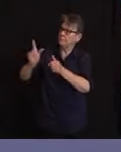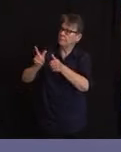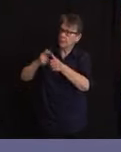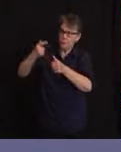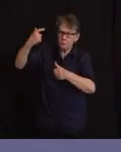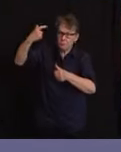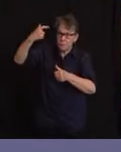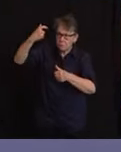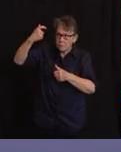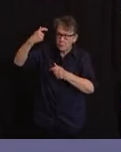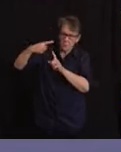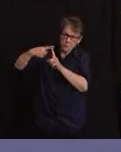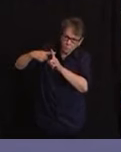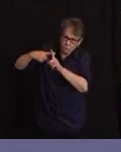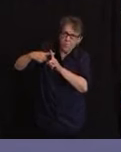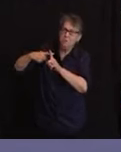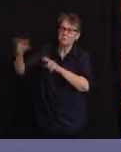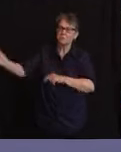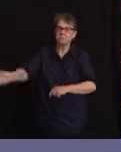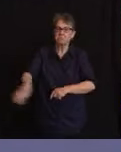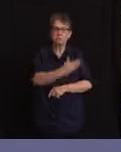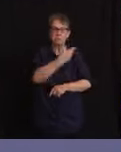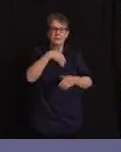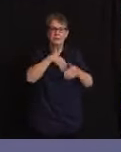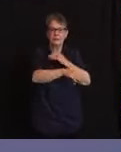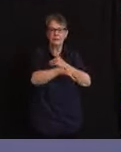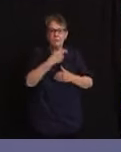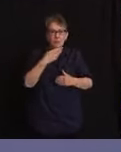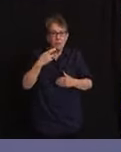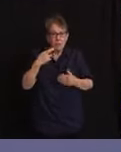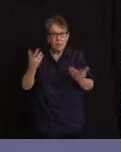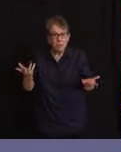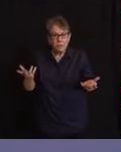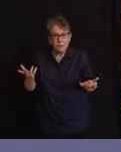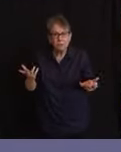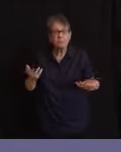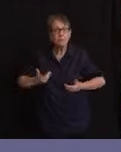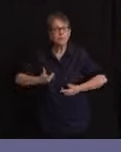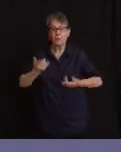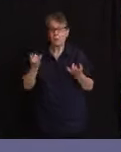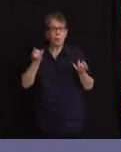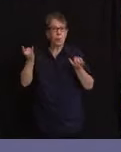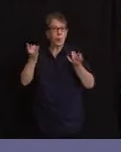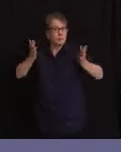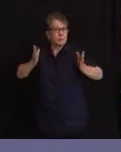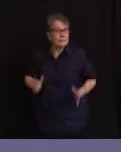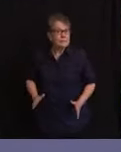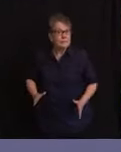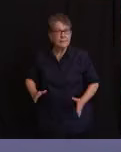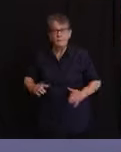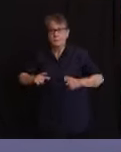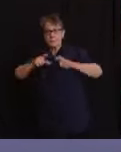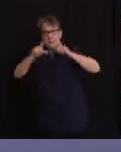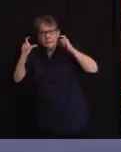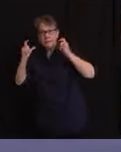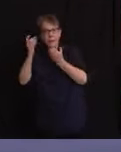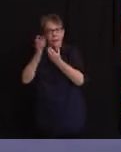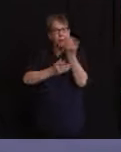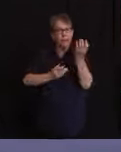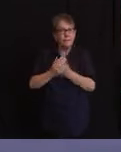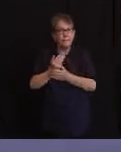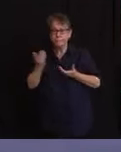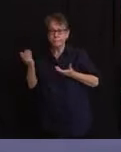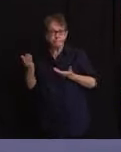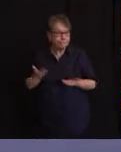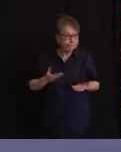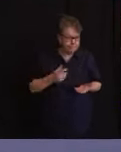hyper aggressive. You're at 50% capacity at most. No table. I can't get closer than I am to you, Dave, right now in terms of my